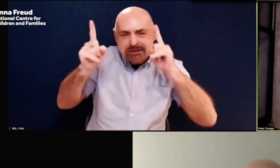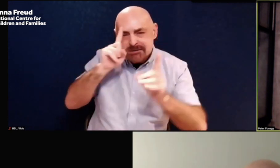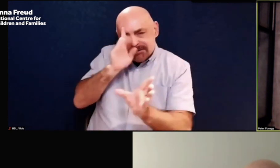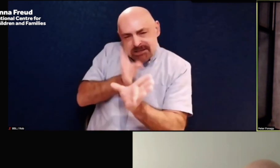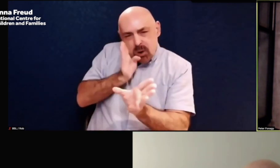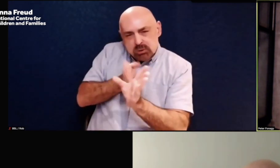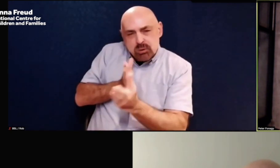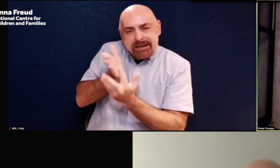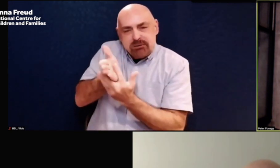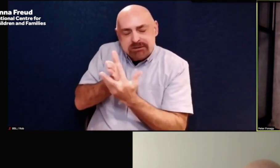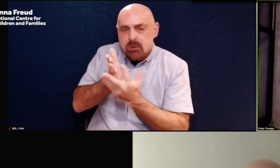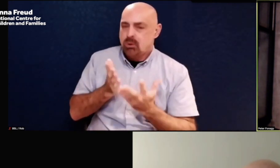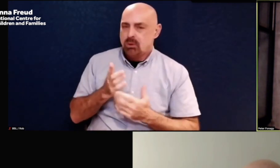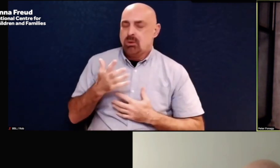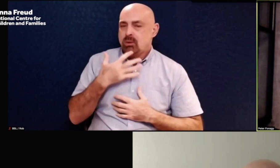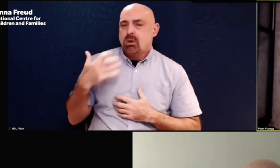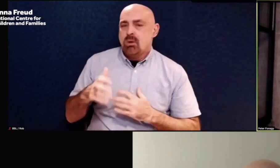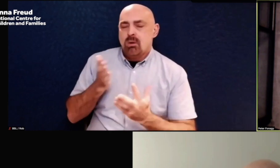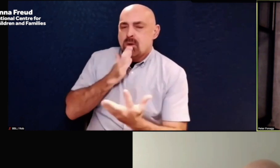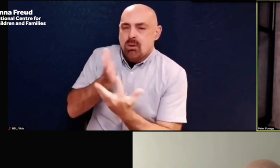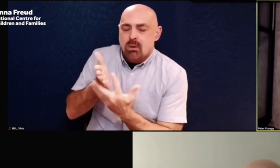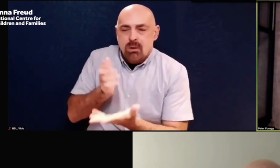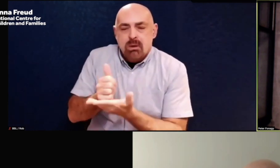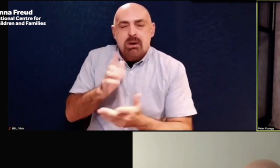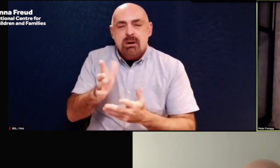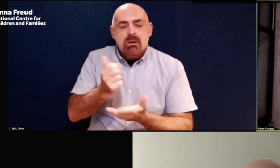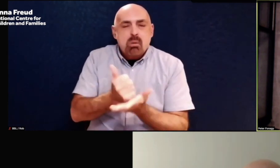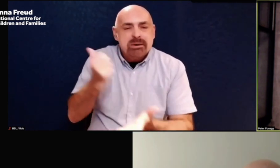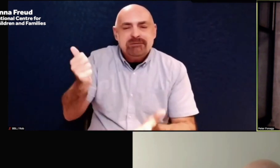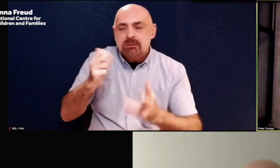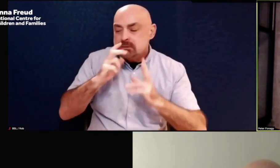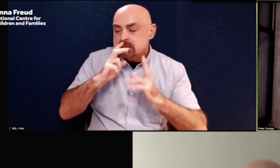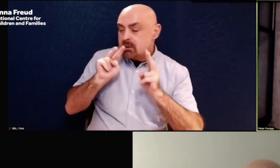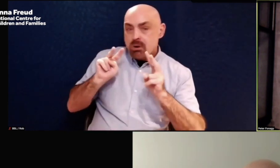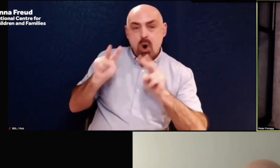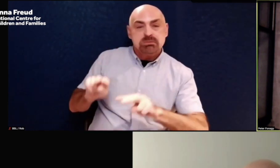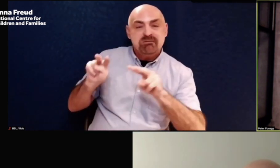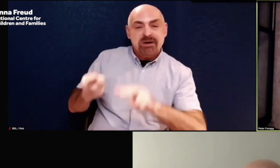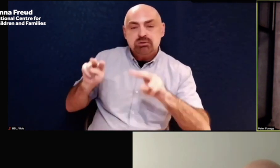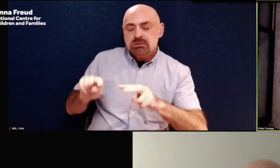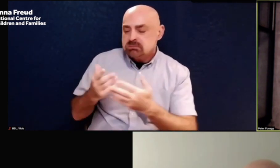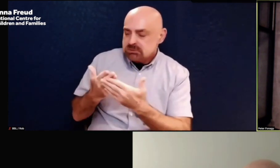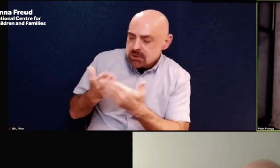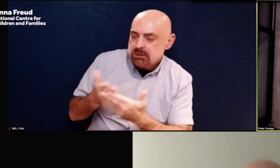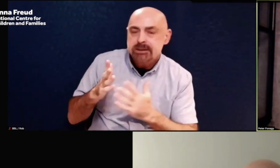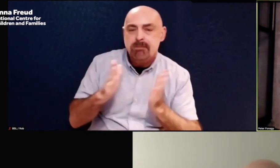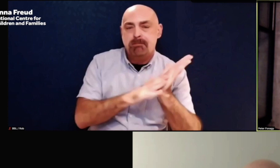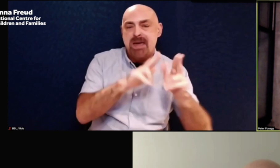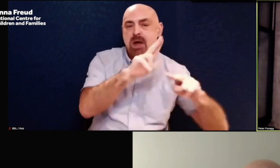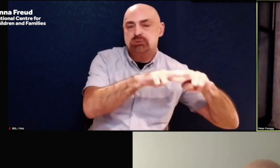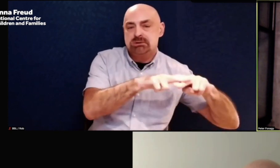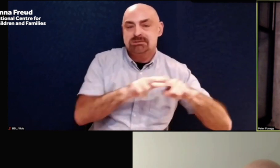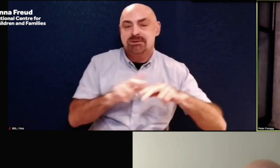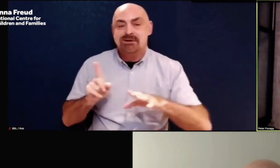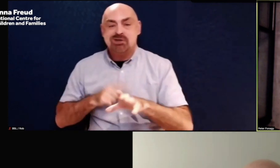intervention, but also wonderful detailed observational studies of parents and